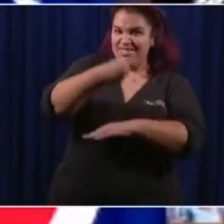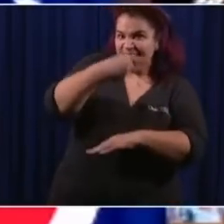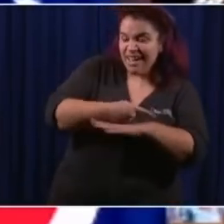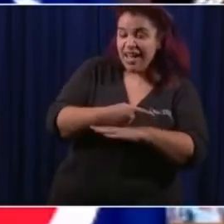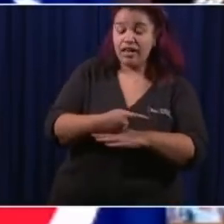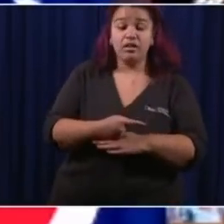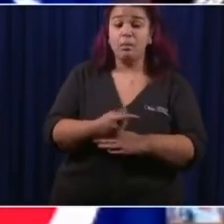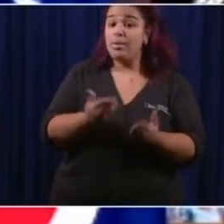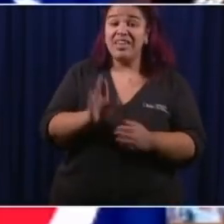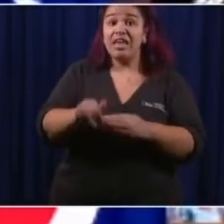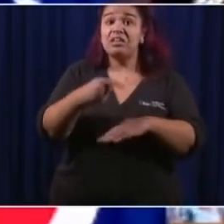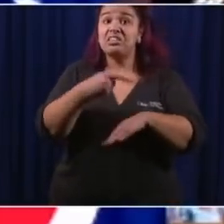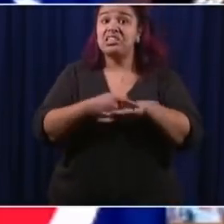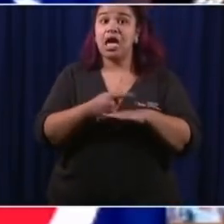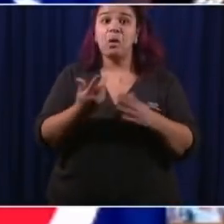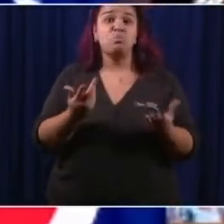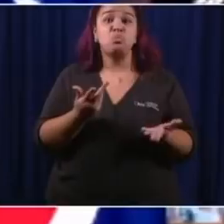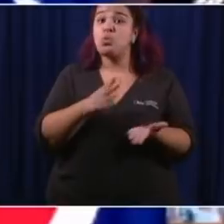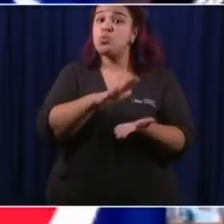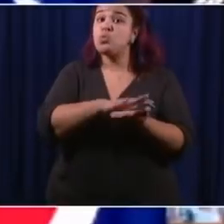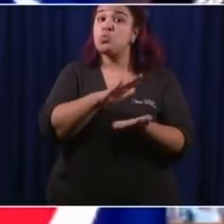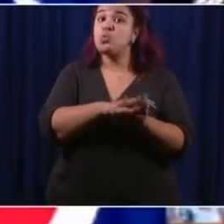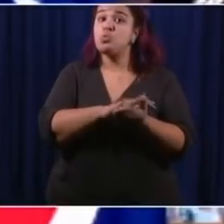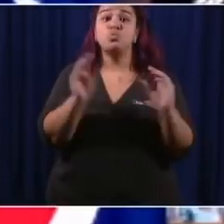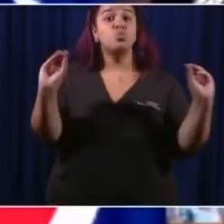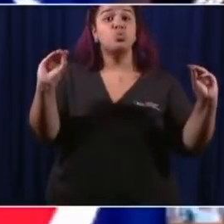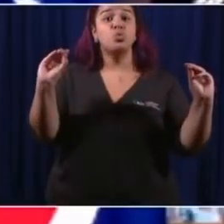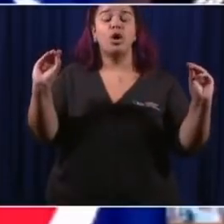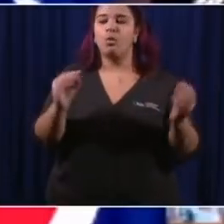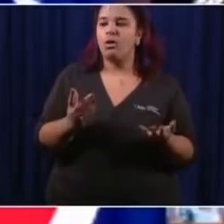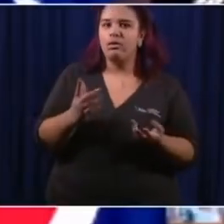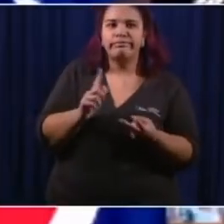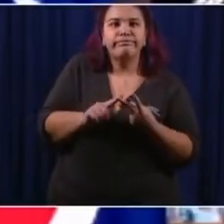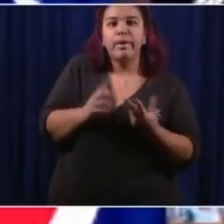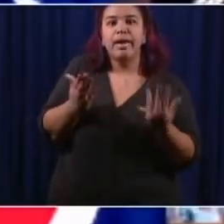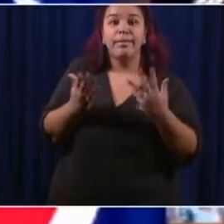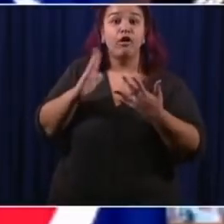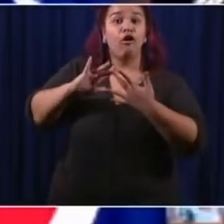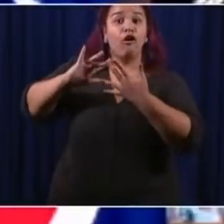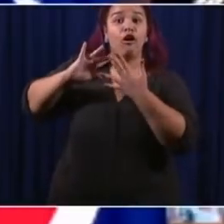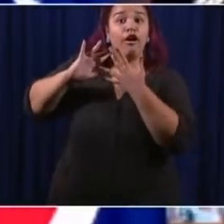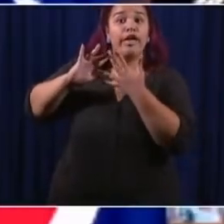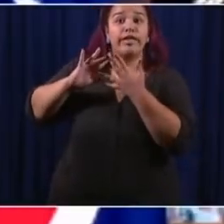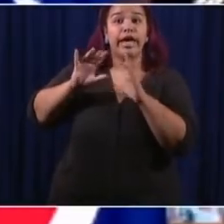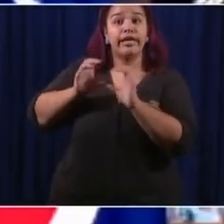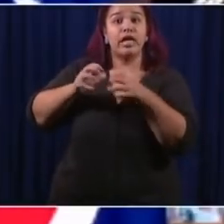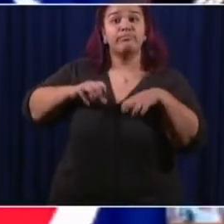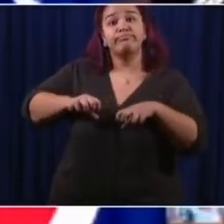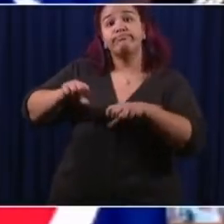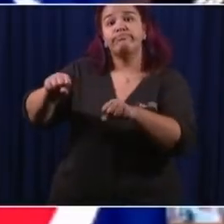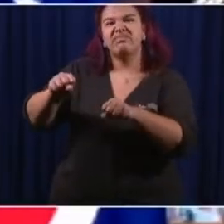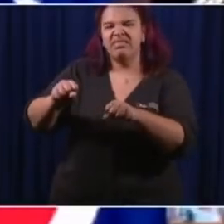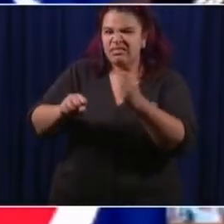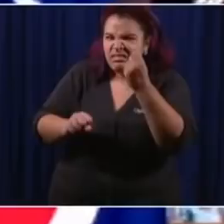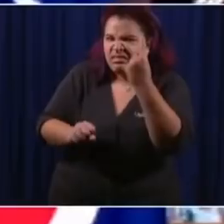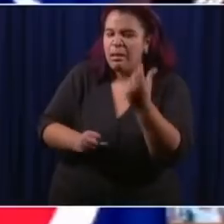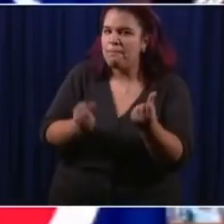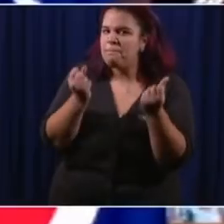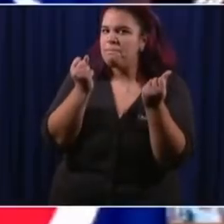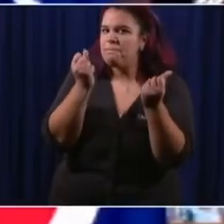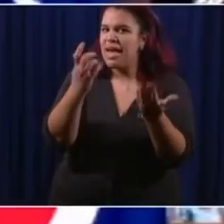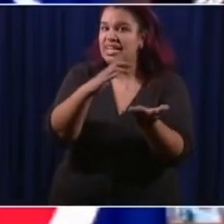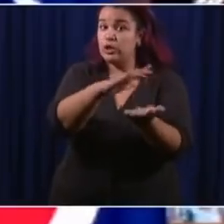in school that day or even online because a lot of schools close down on election day because their facilities are being used. Convert those high